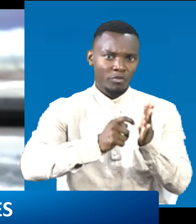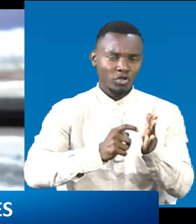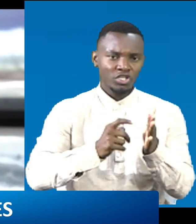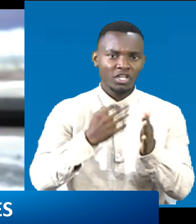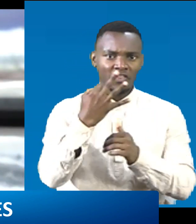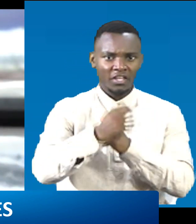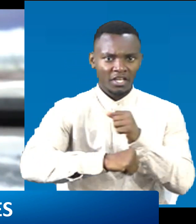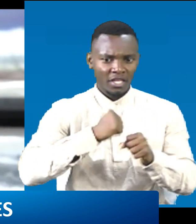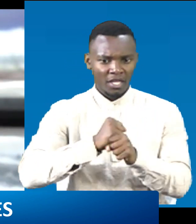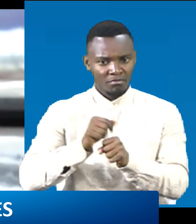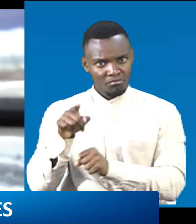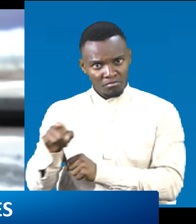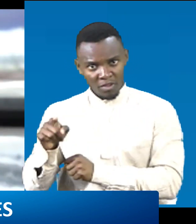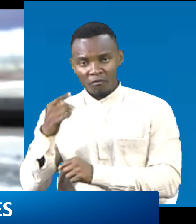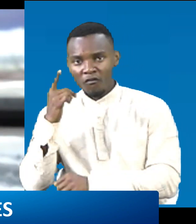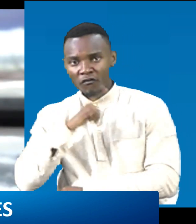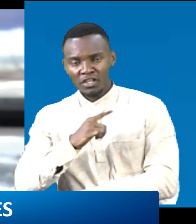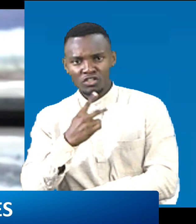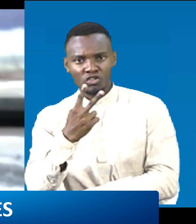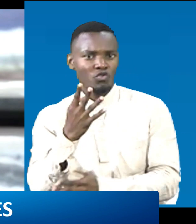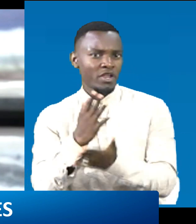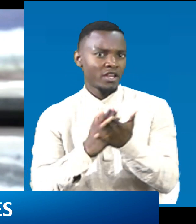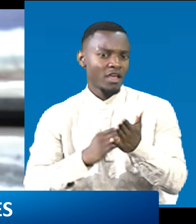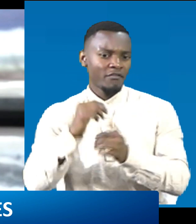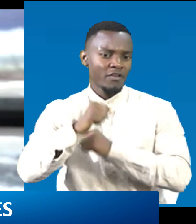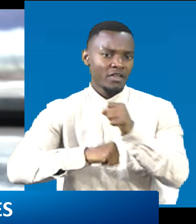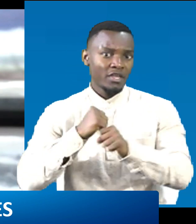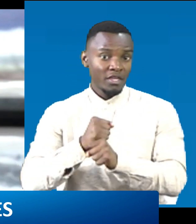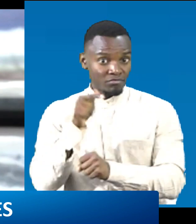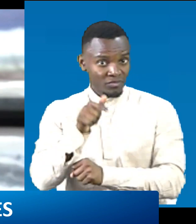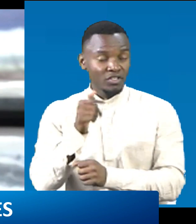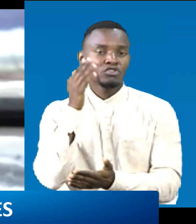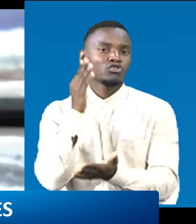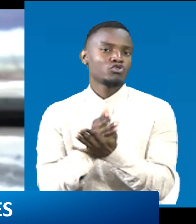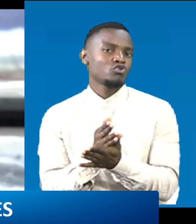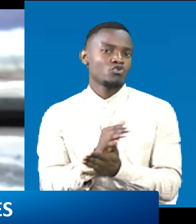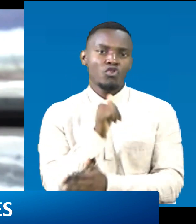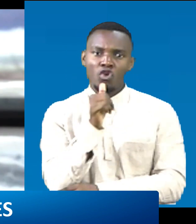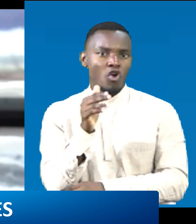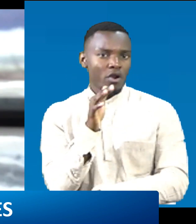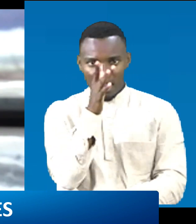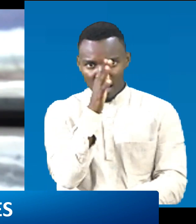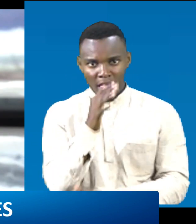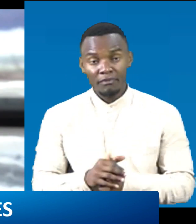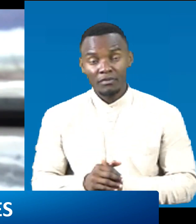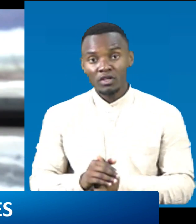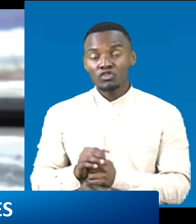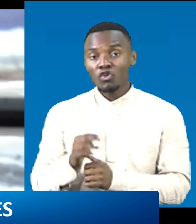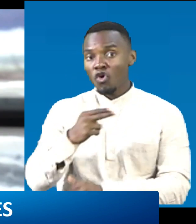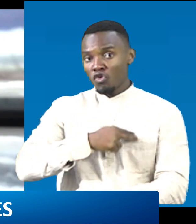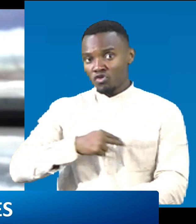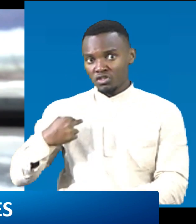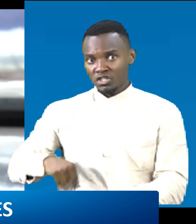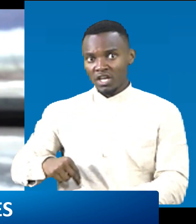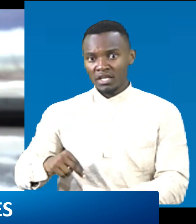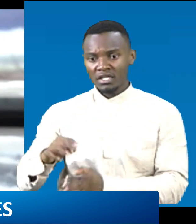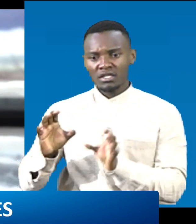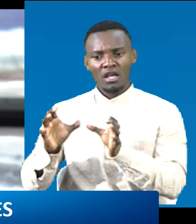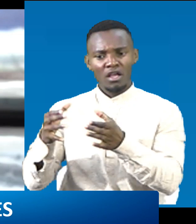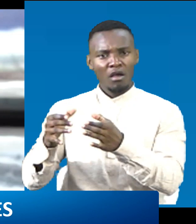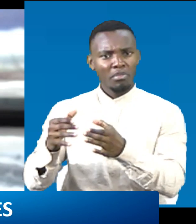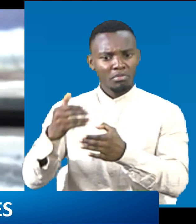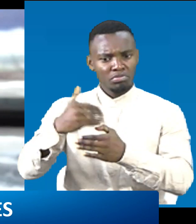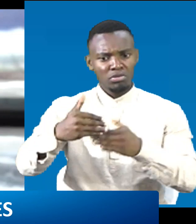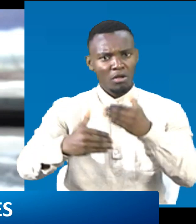can complete in 2.5 years. This is not a joke, this is true. Yeah, so Chinese companies not only build these infrastructure